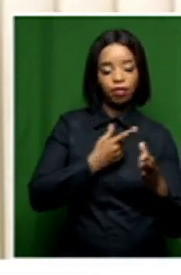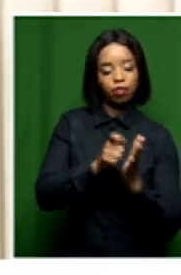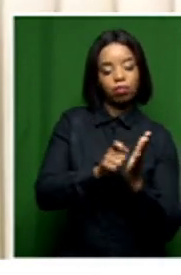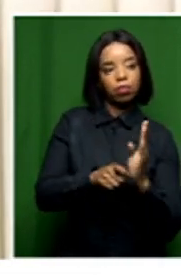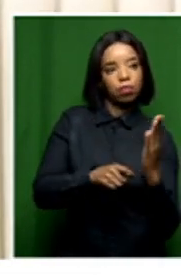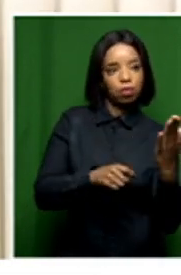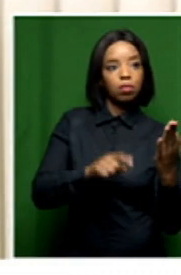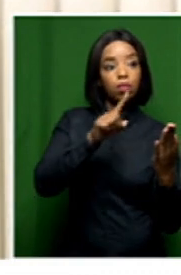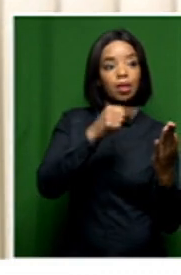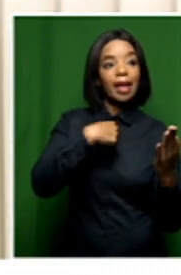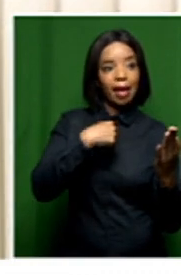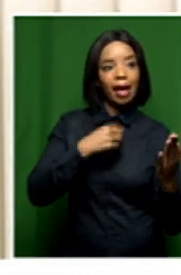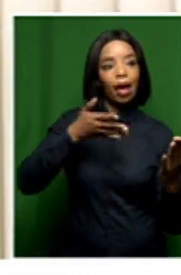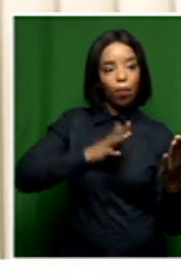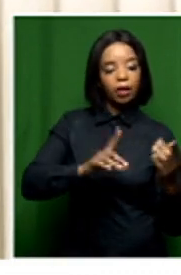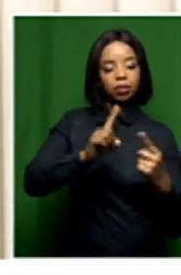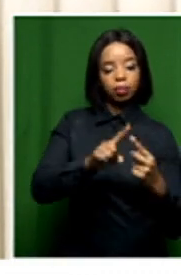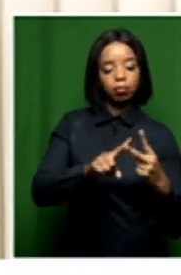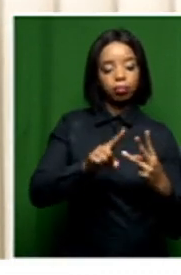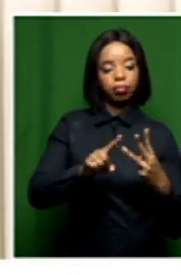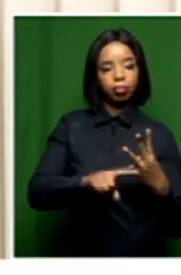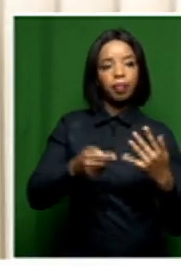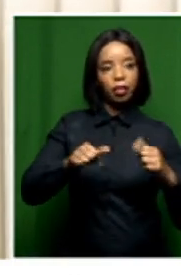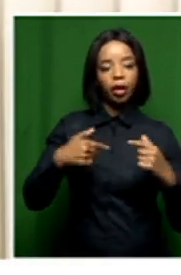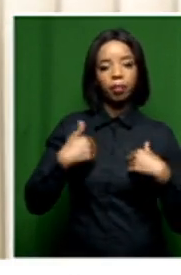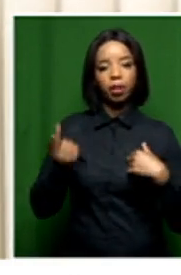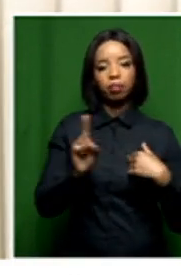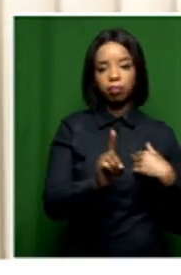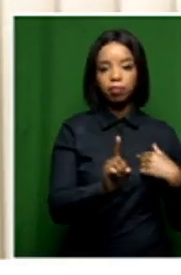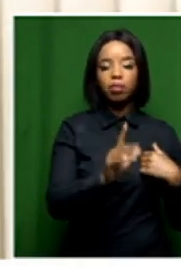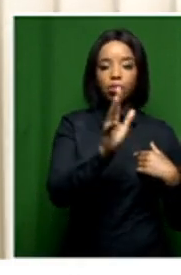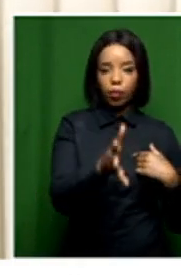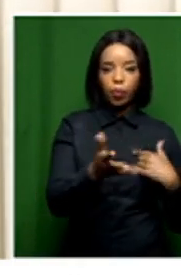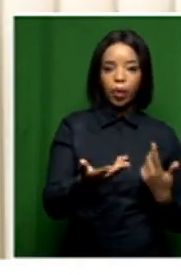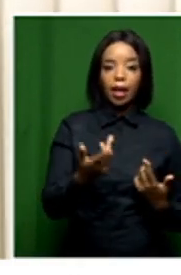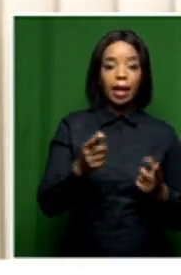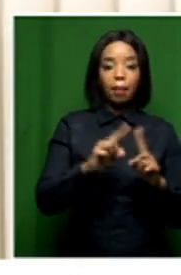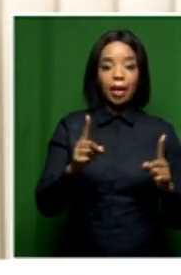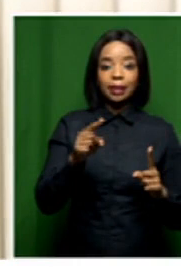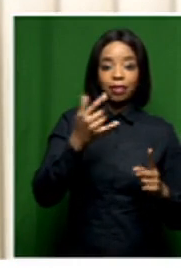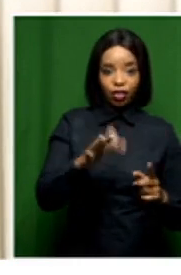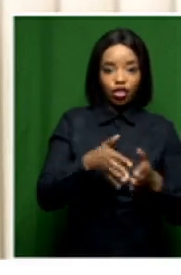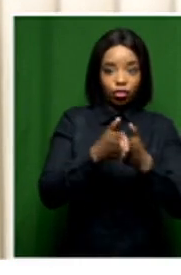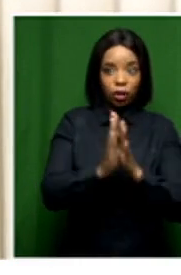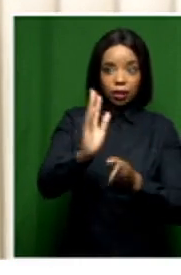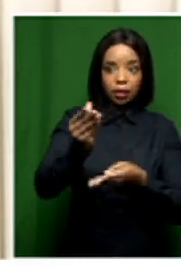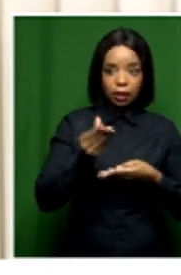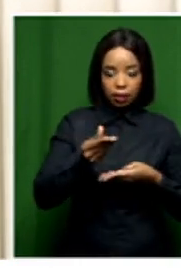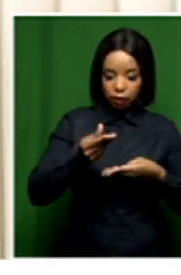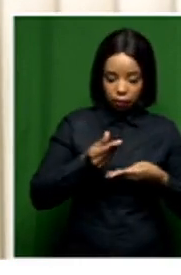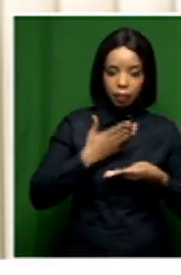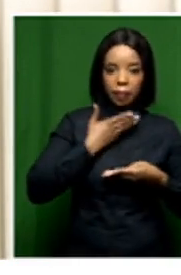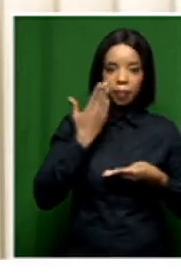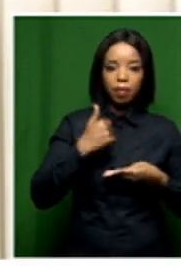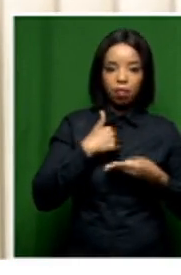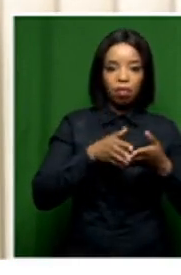attempts that I've made in order to source the documents that you require. I failed in these instances and I need your intervention here because you have more ultimate power